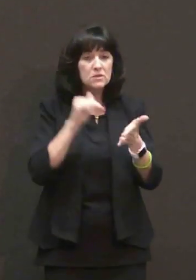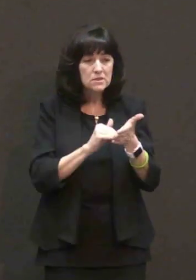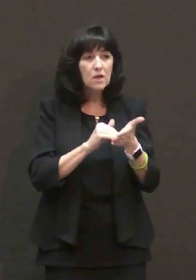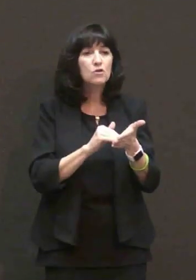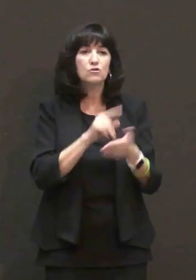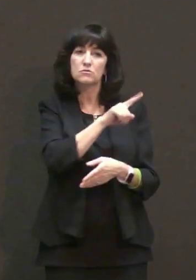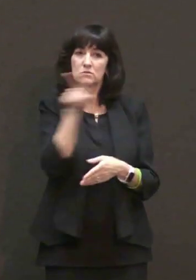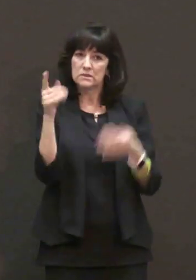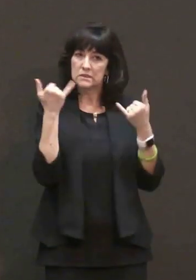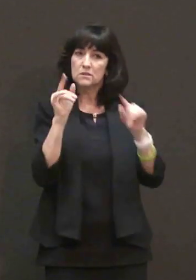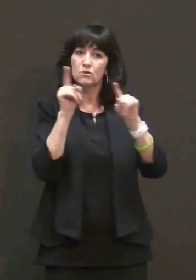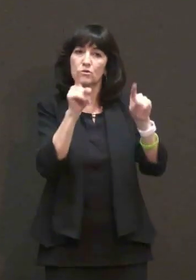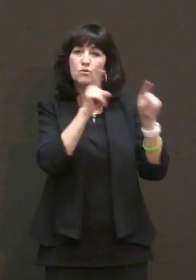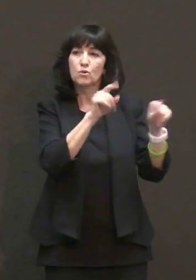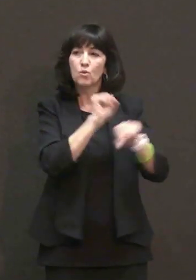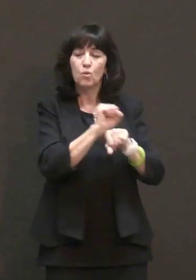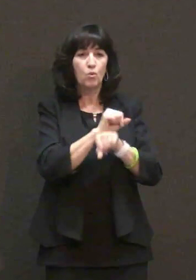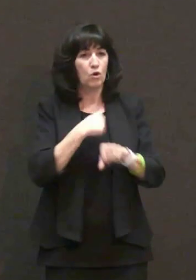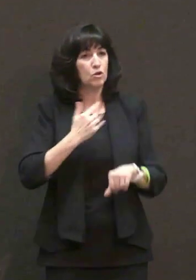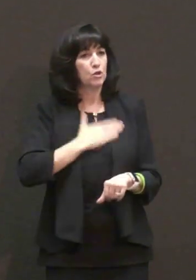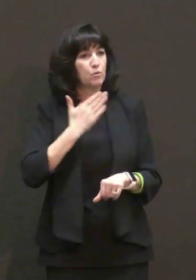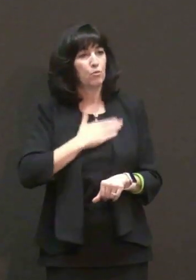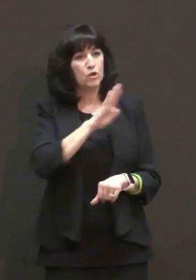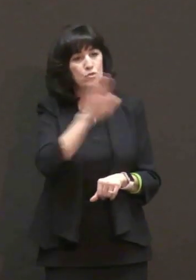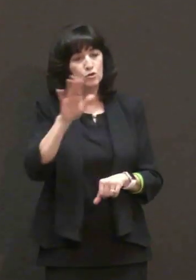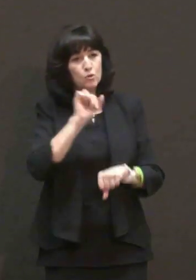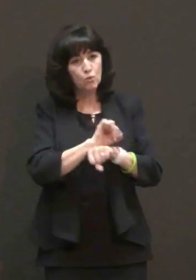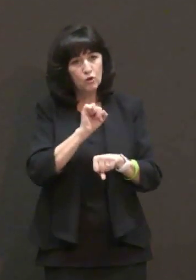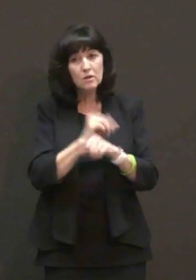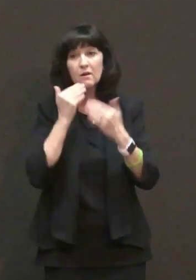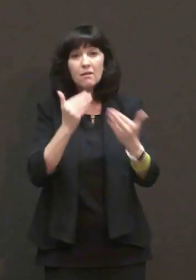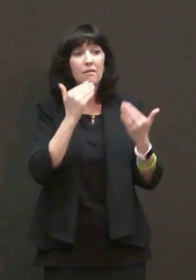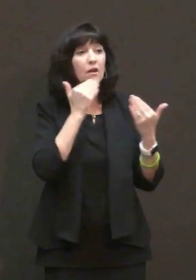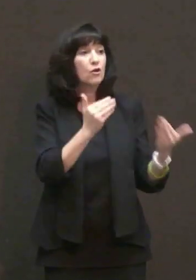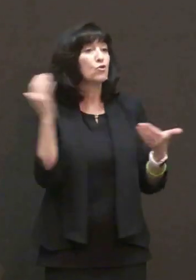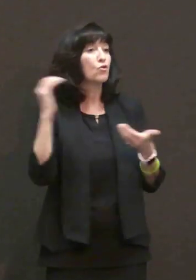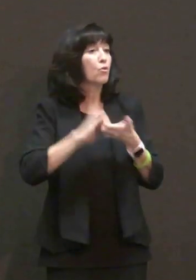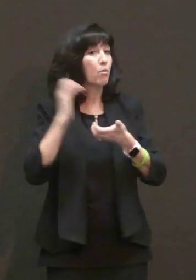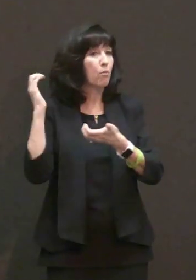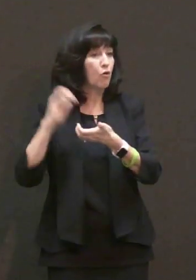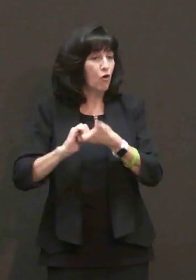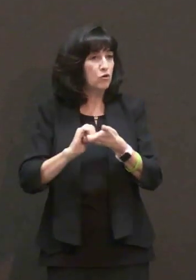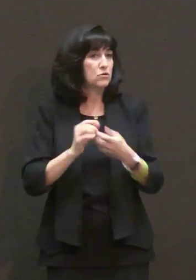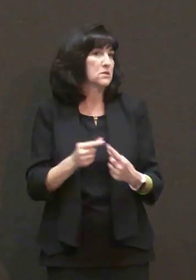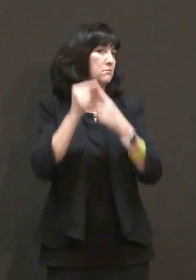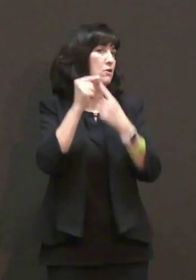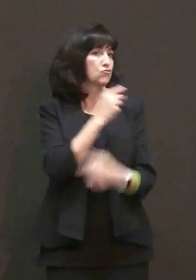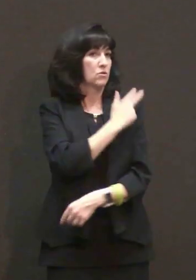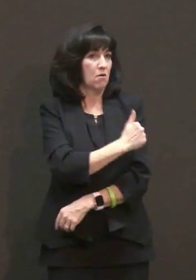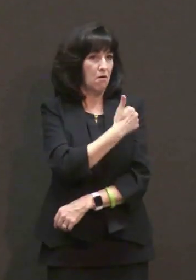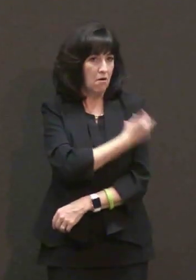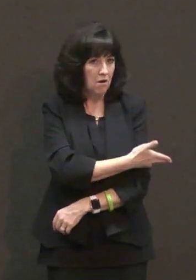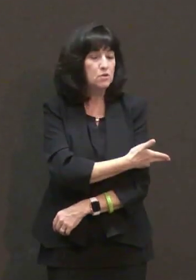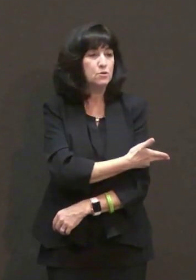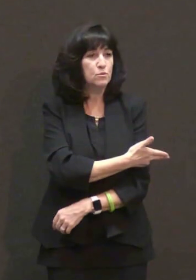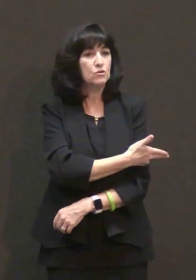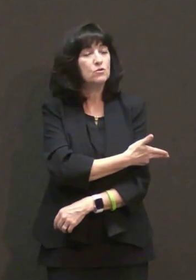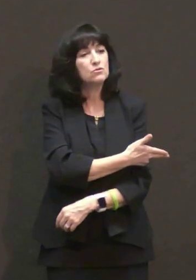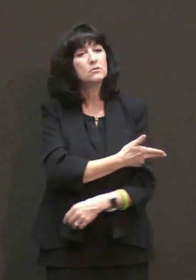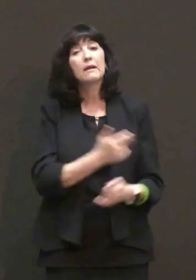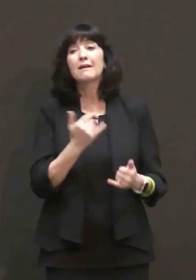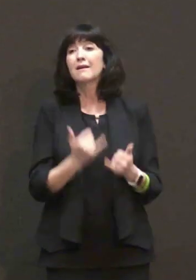appreciate their great work. Thank you to all our partners, particularly the hospitals, and lastly, just to